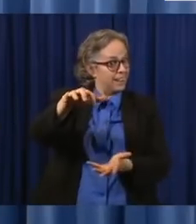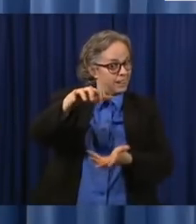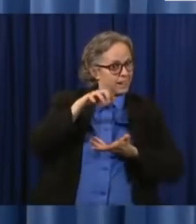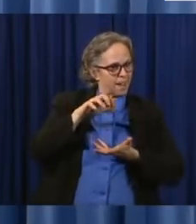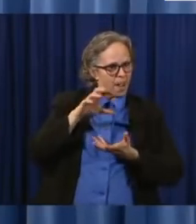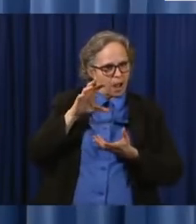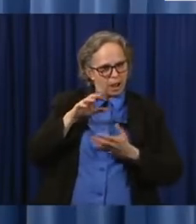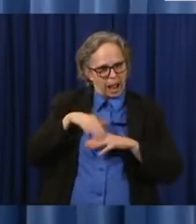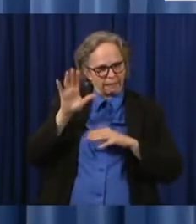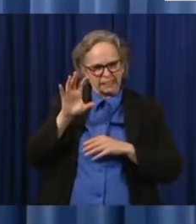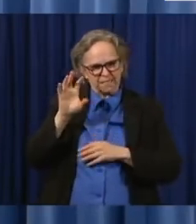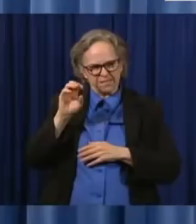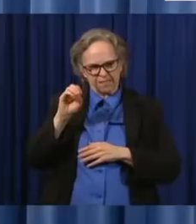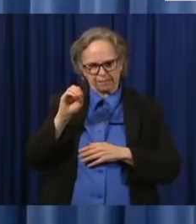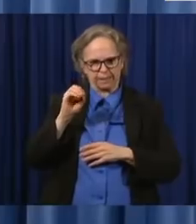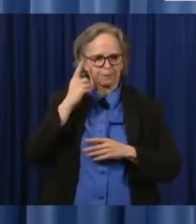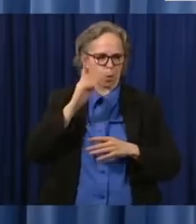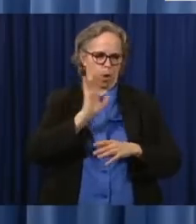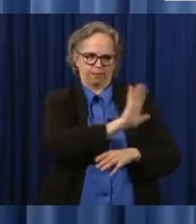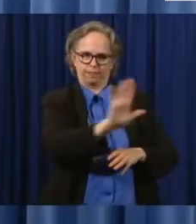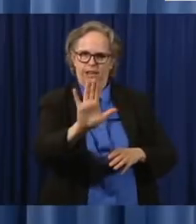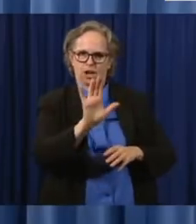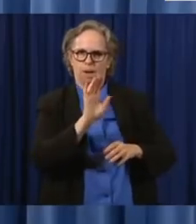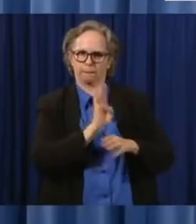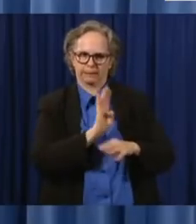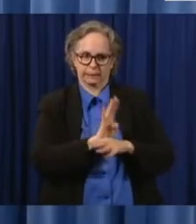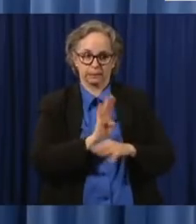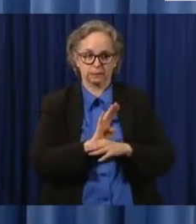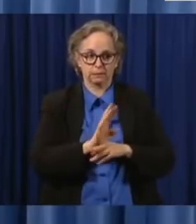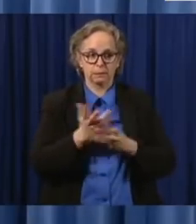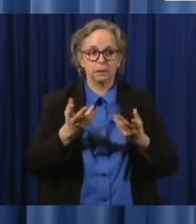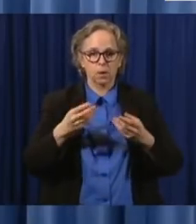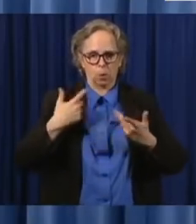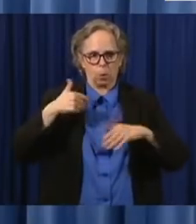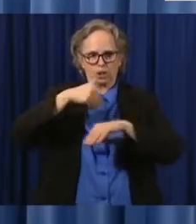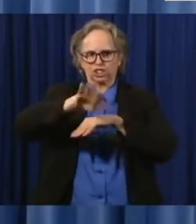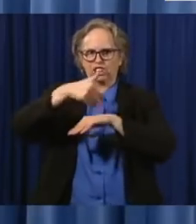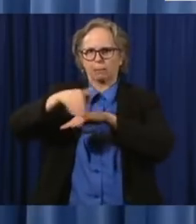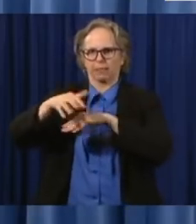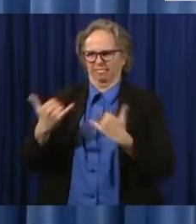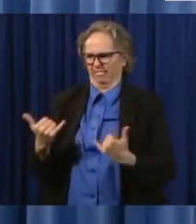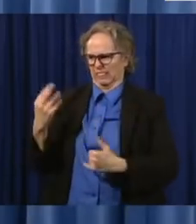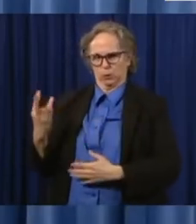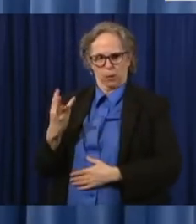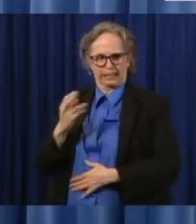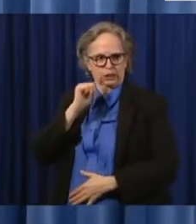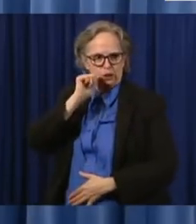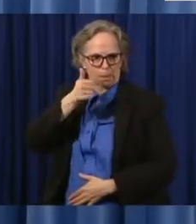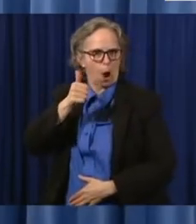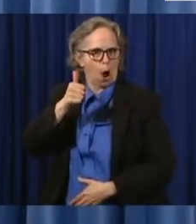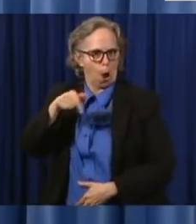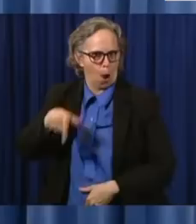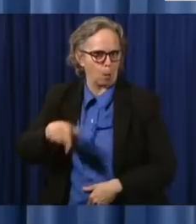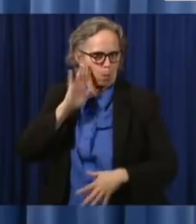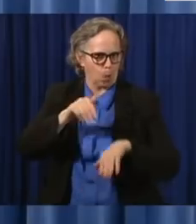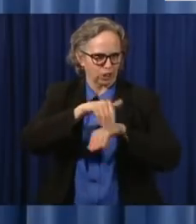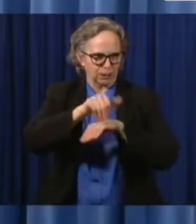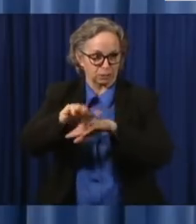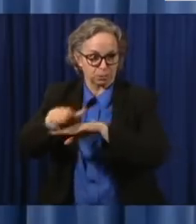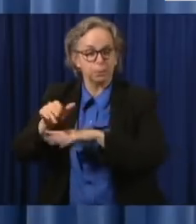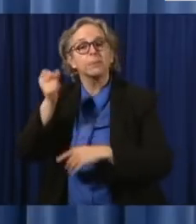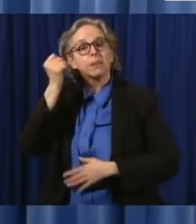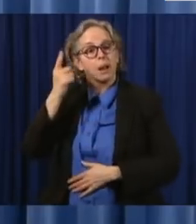These packages will be shipped in batches beginning this Wednesday, May 20th. These masks are funded